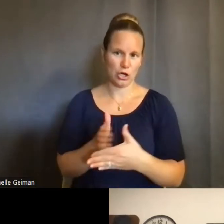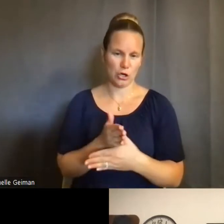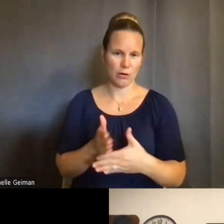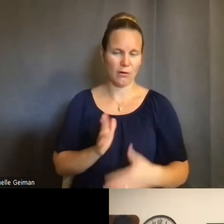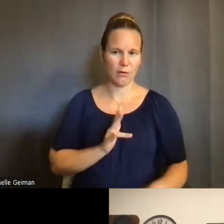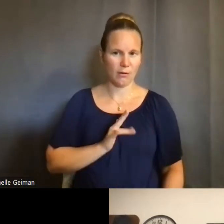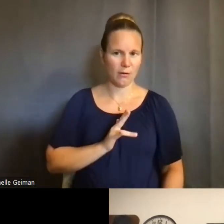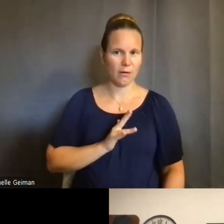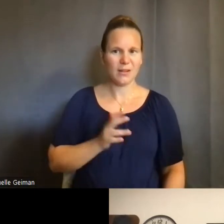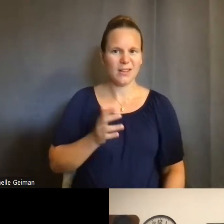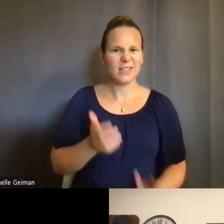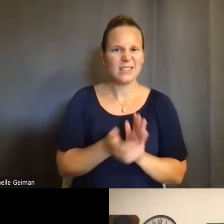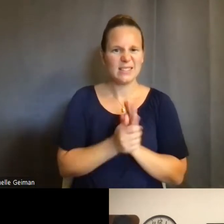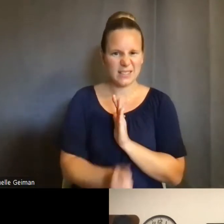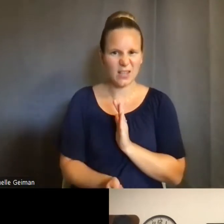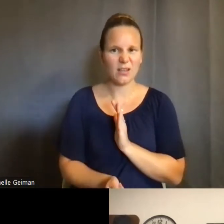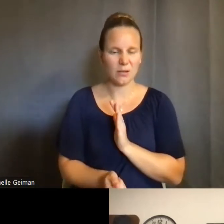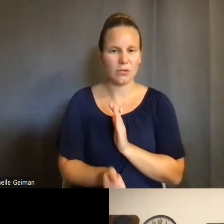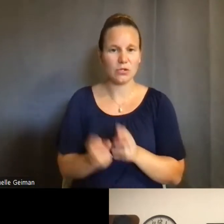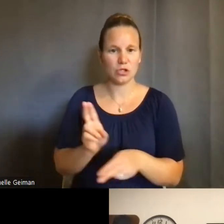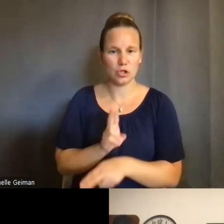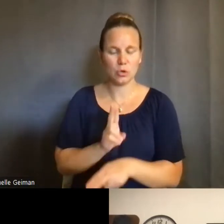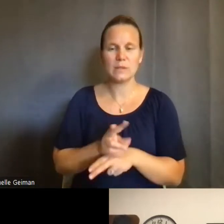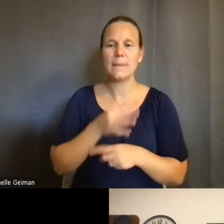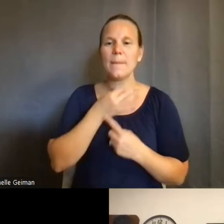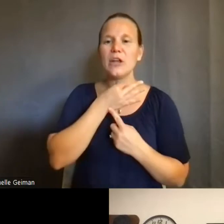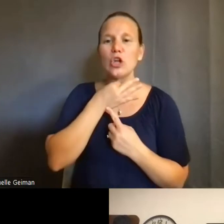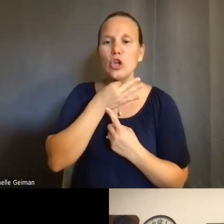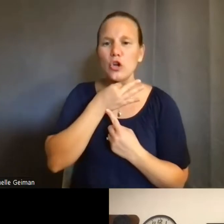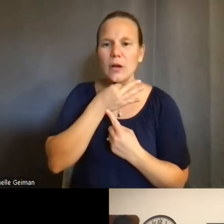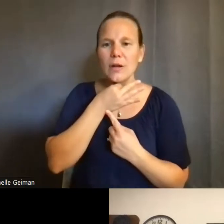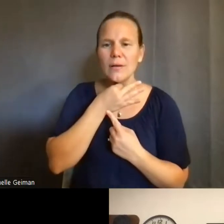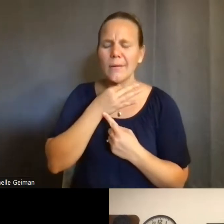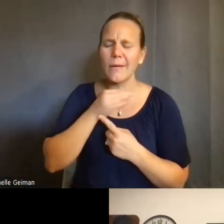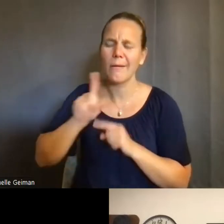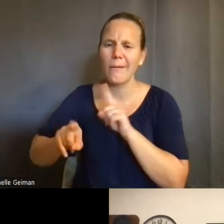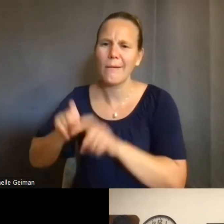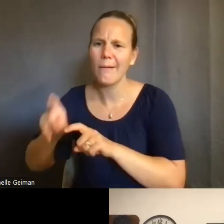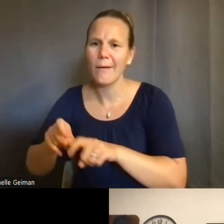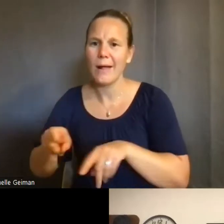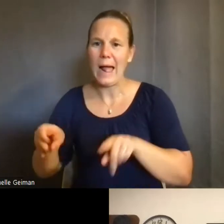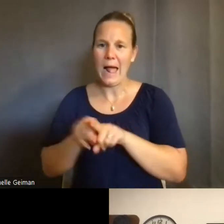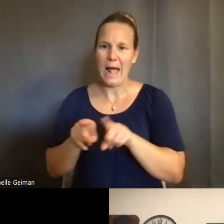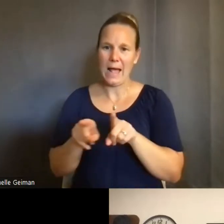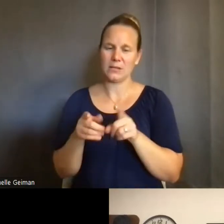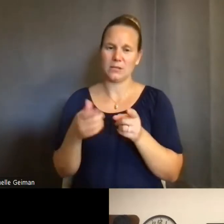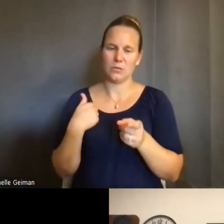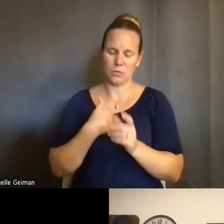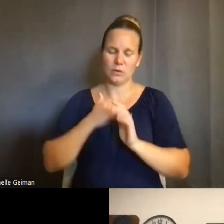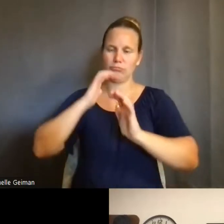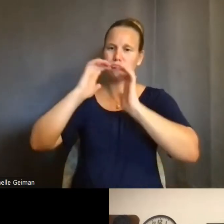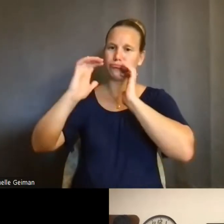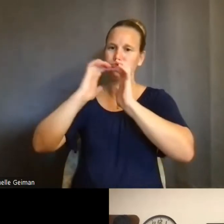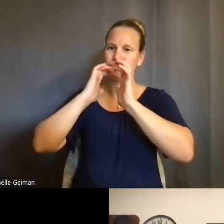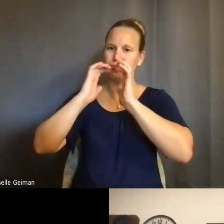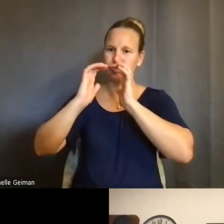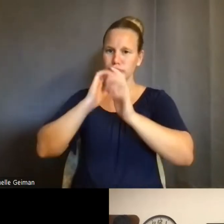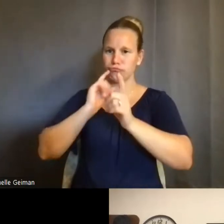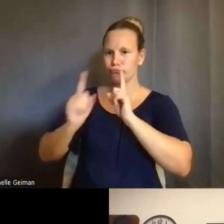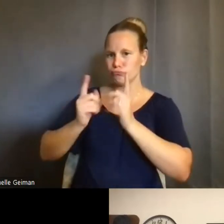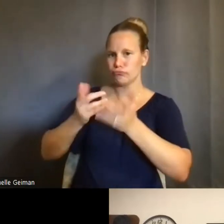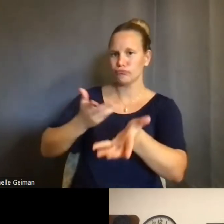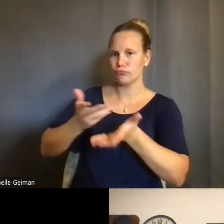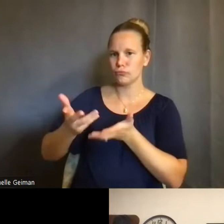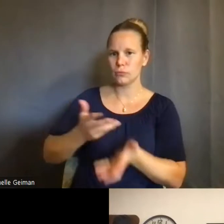you into the world, is being curious of other people. As we have this conversation, I want you to start putting your own